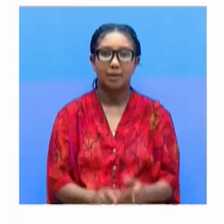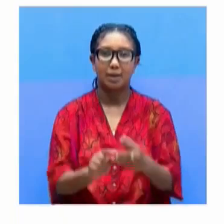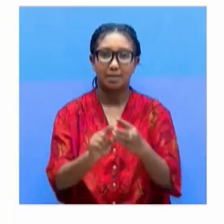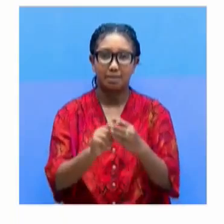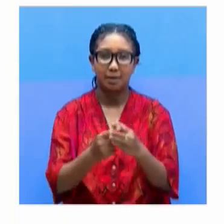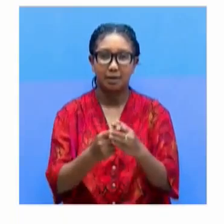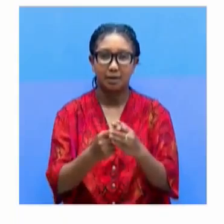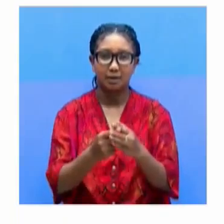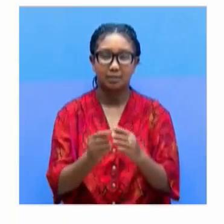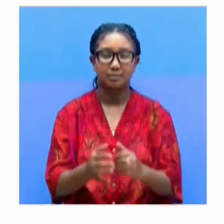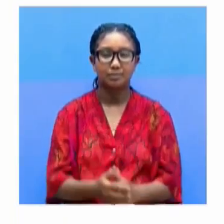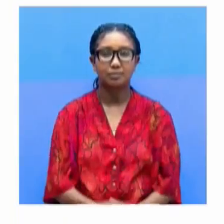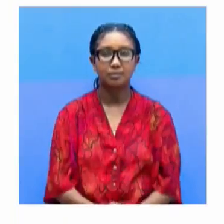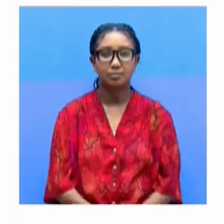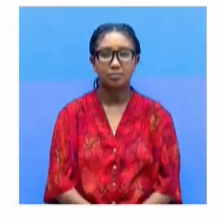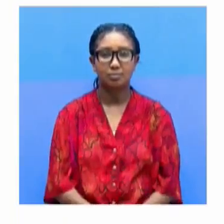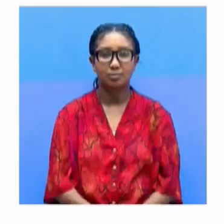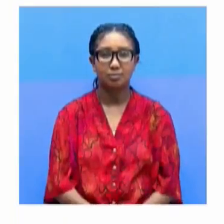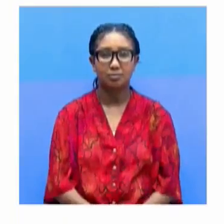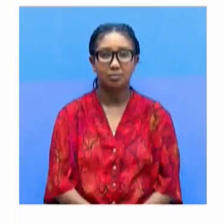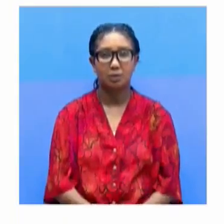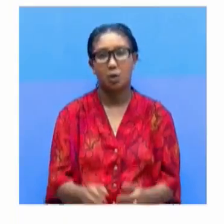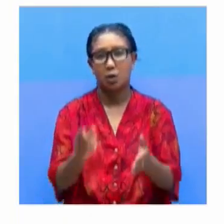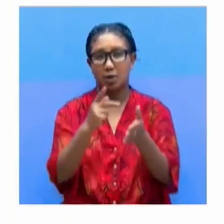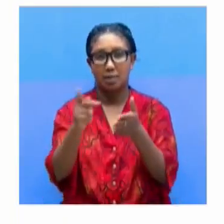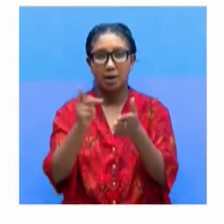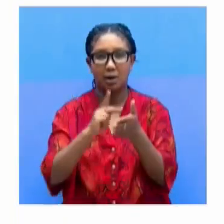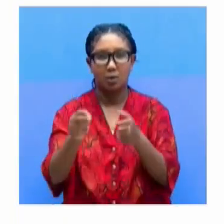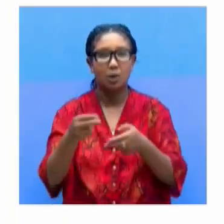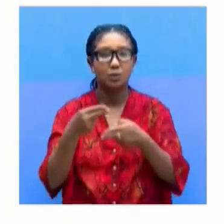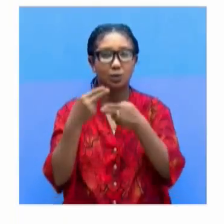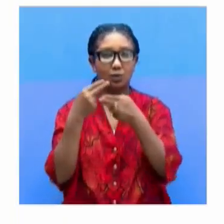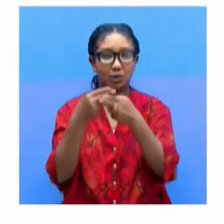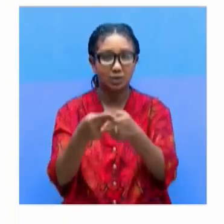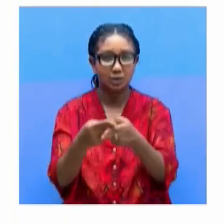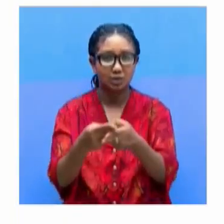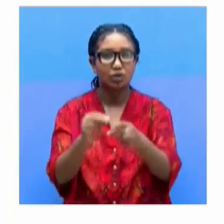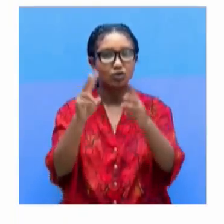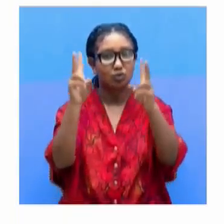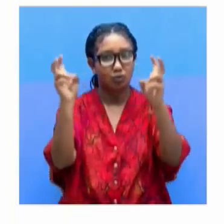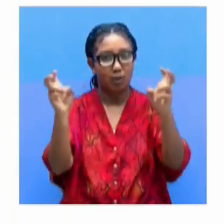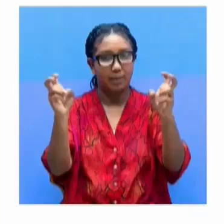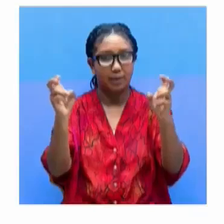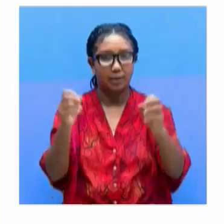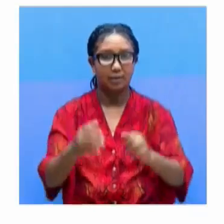or in the case of a paragraph, we call it what? Topic, right?